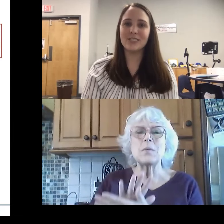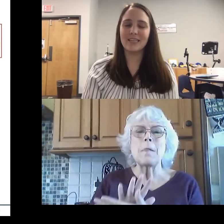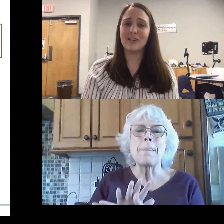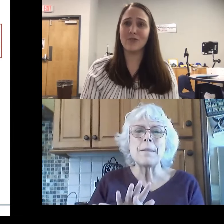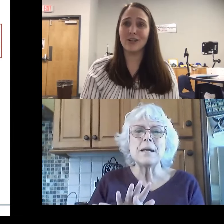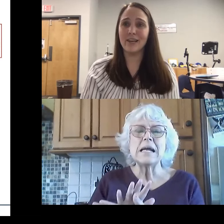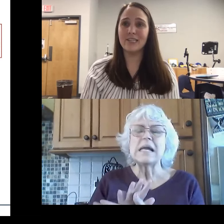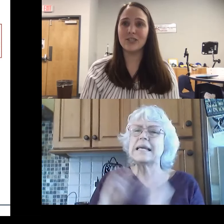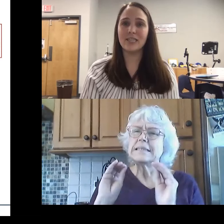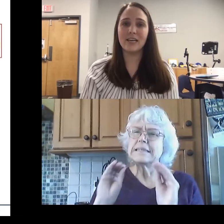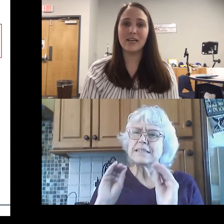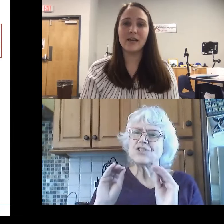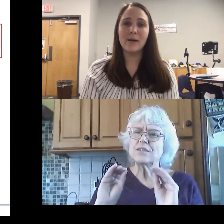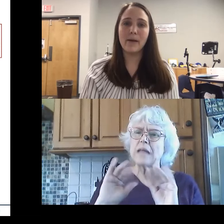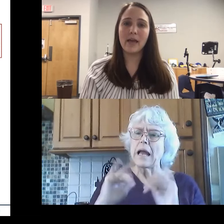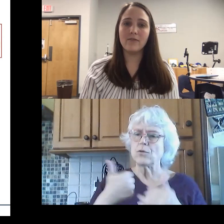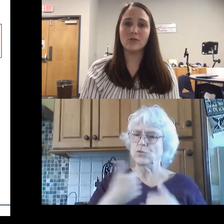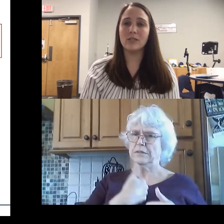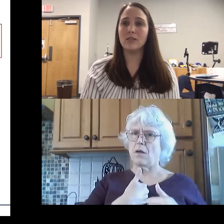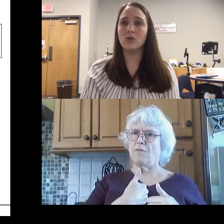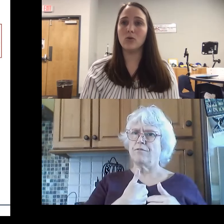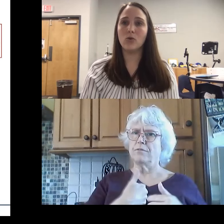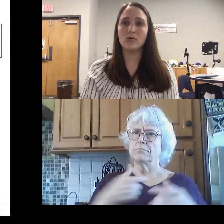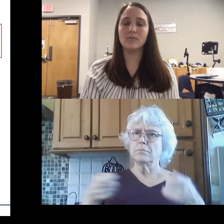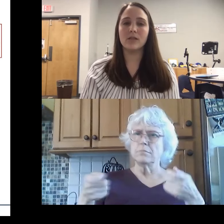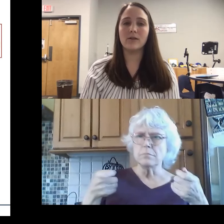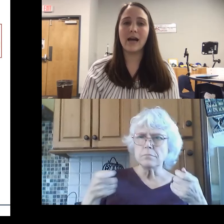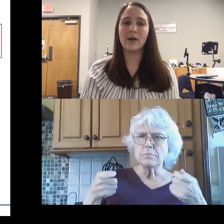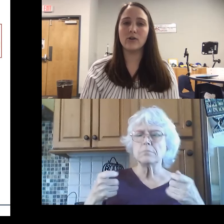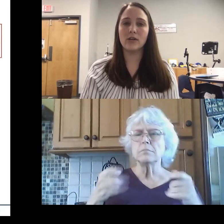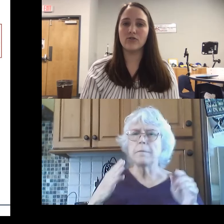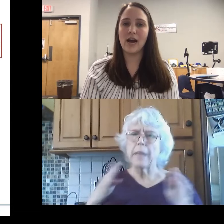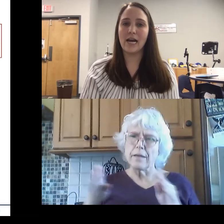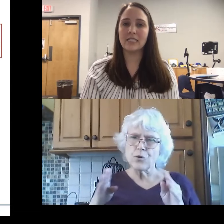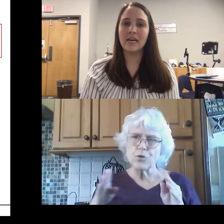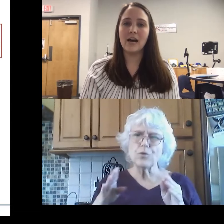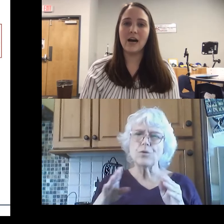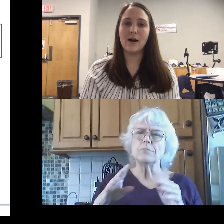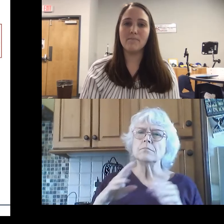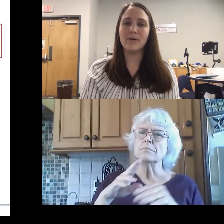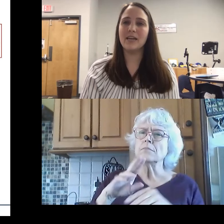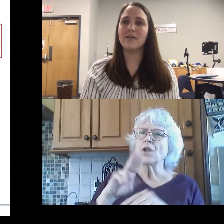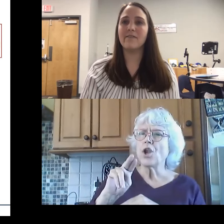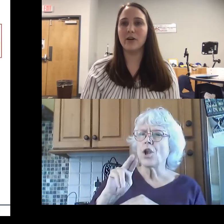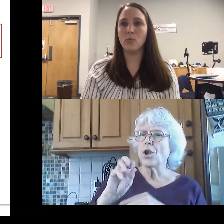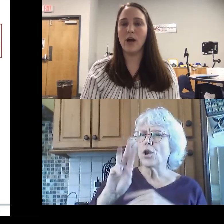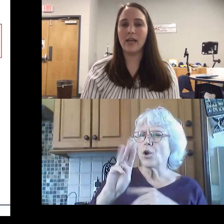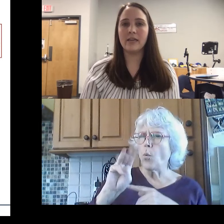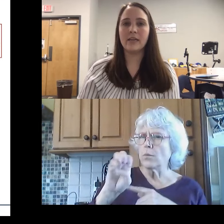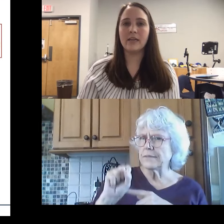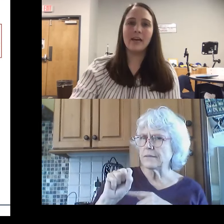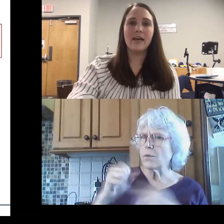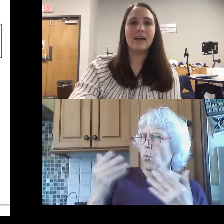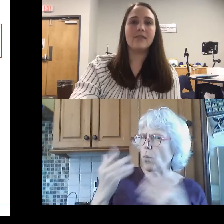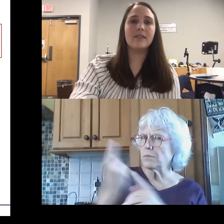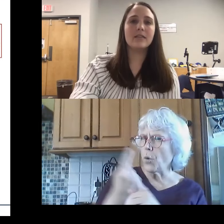teaches like self-regulation and behaviors and norms of how you interact. Um, but in a fun way.